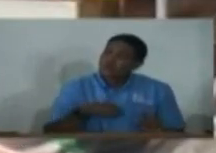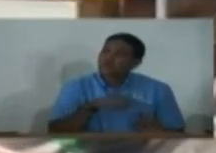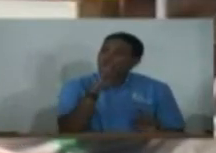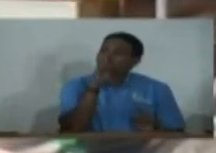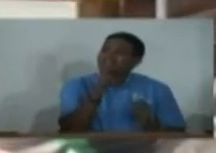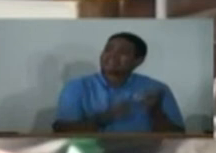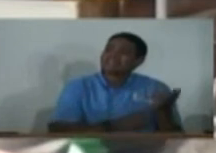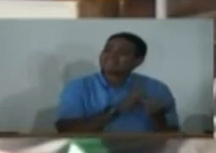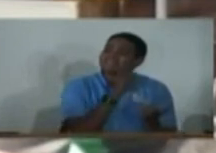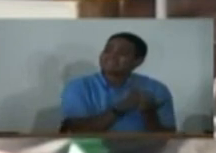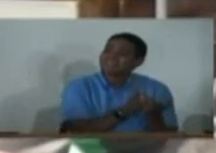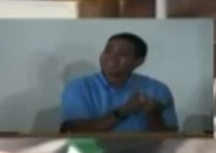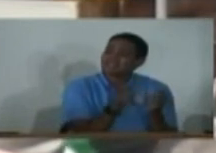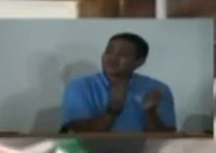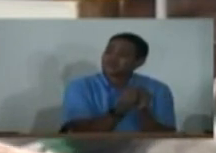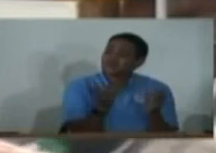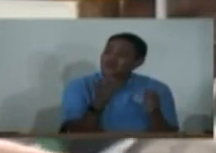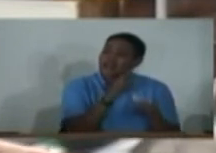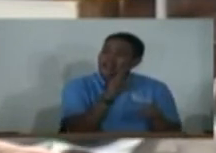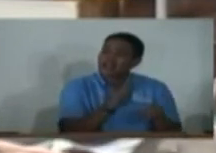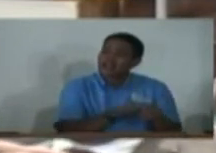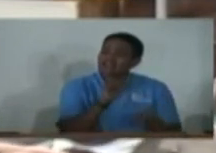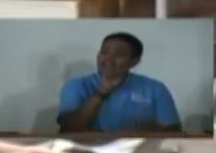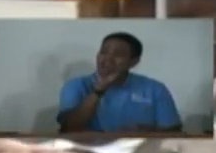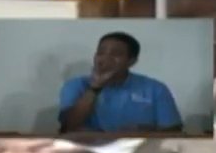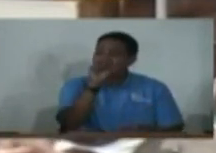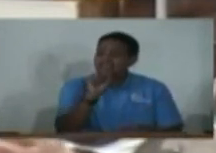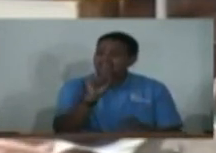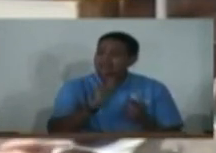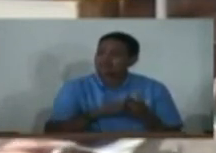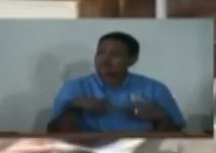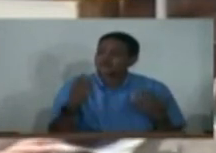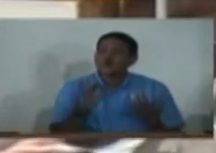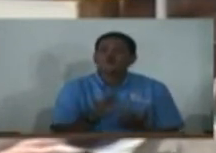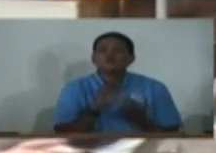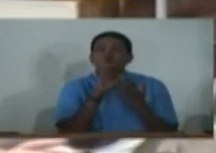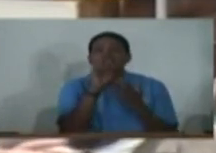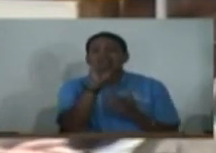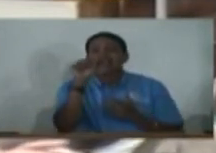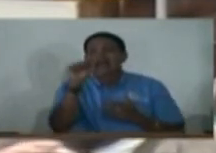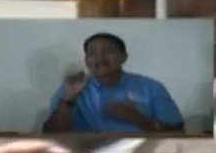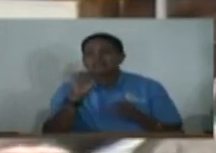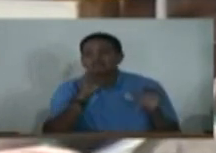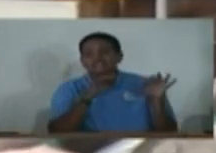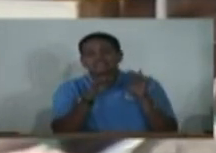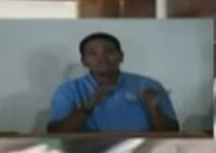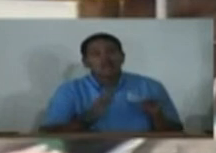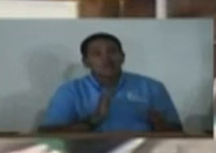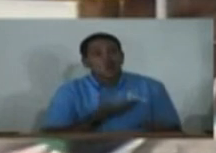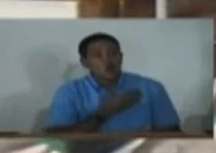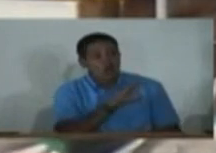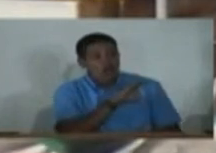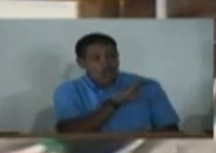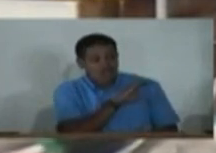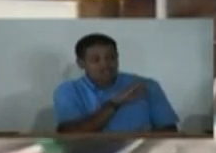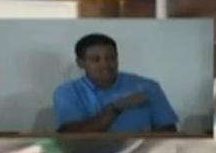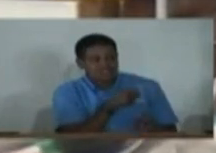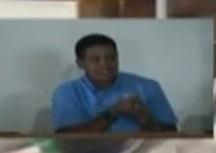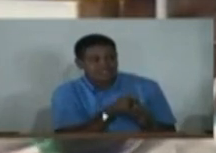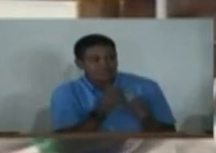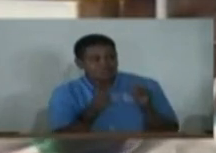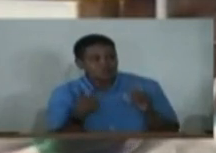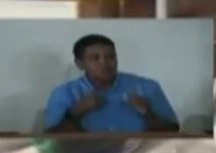fitted with natural assets and unique assets which define our characteristics and which we